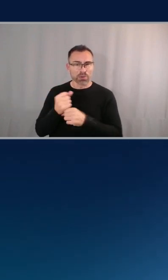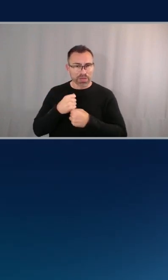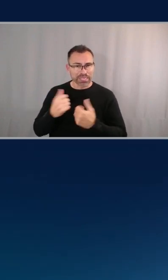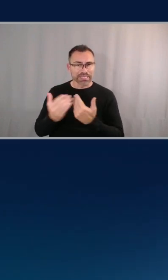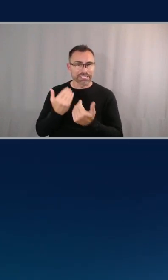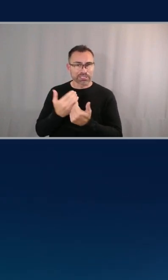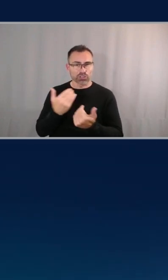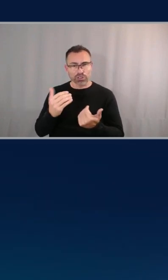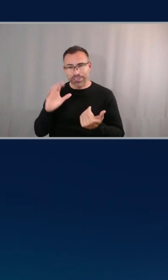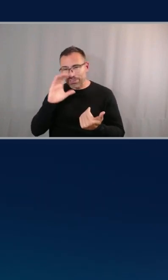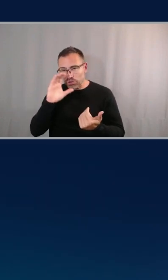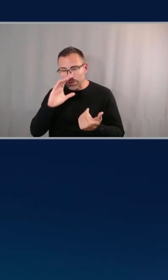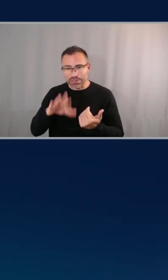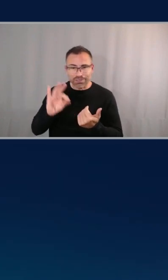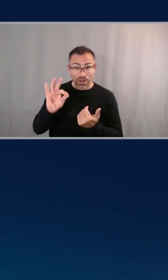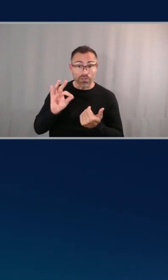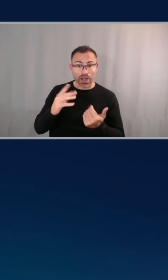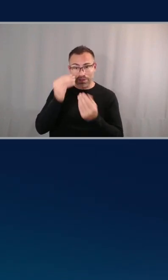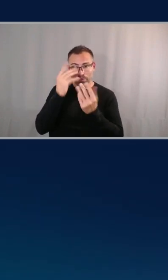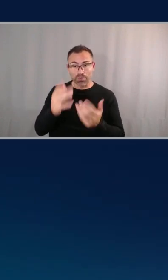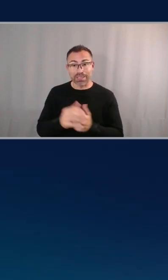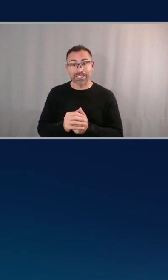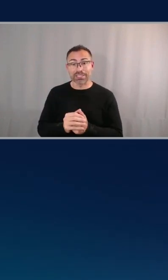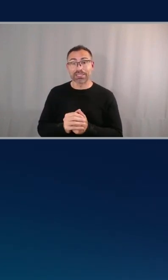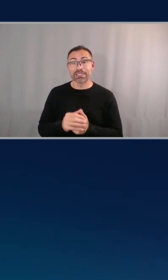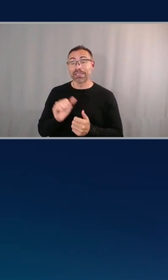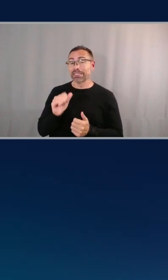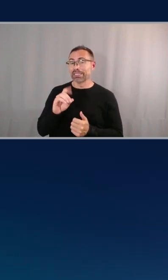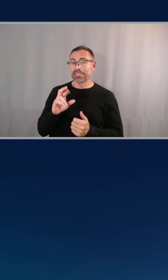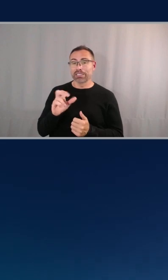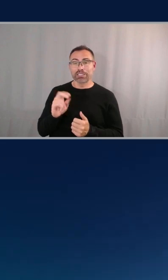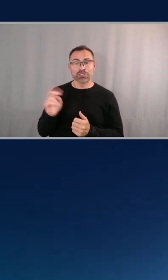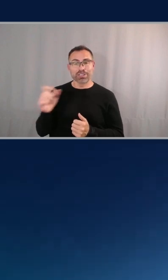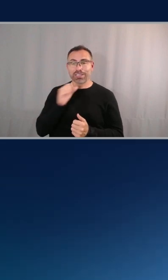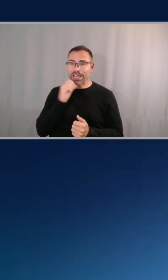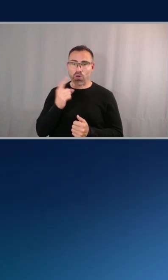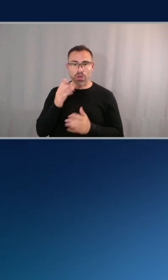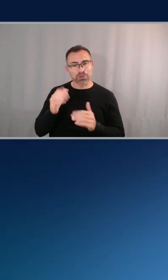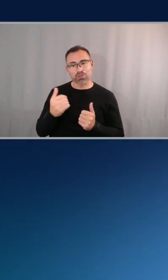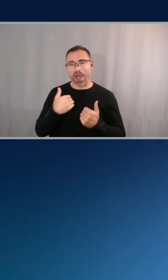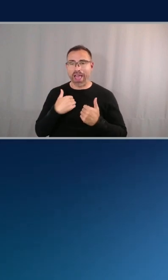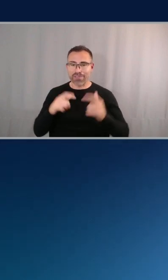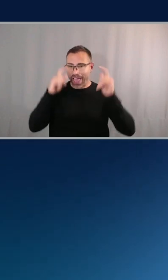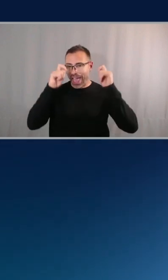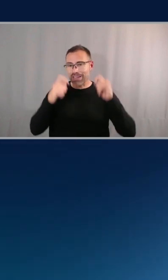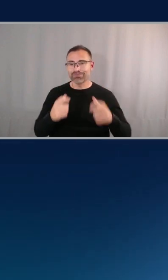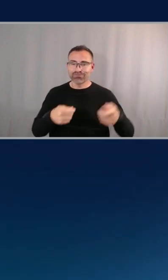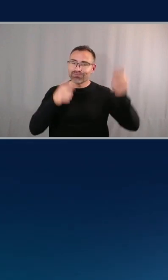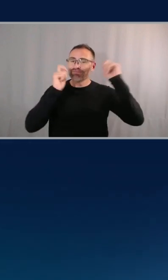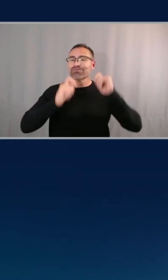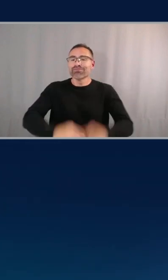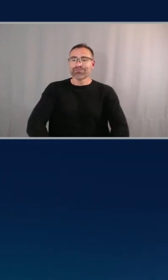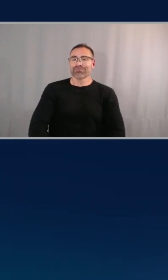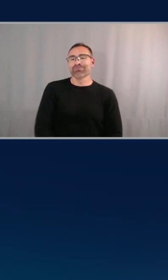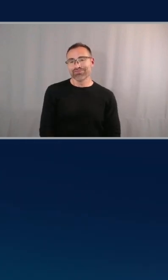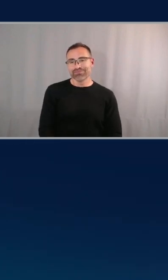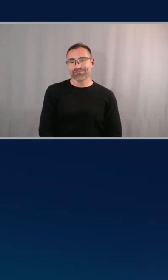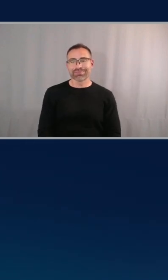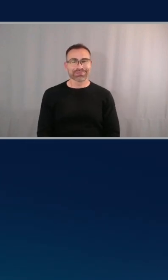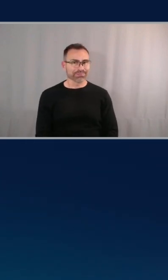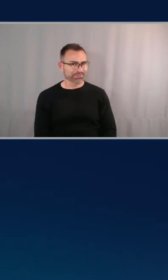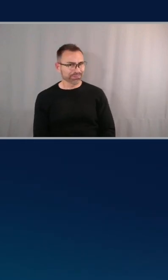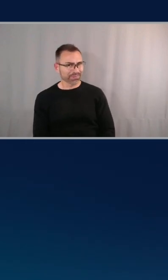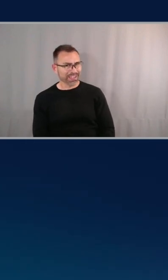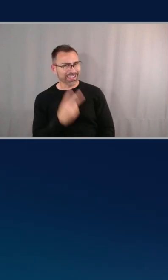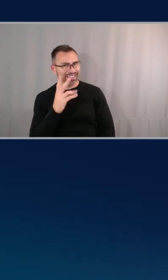better journey to go through that. And Adrian, you are not going to be the only person with a pie hat. I see that. And if we were taking free throw shots,